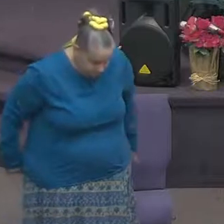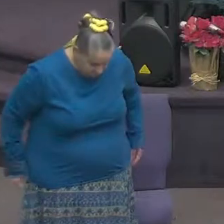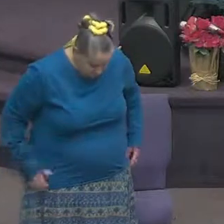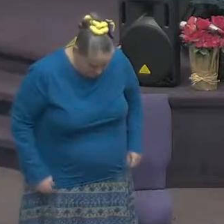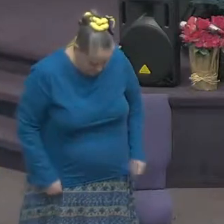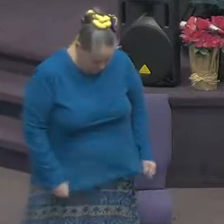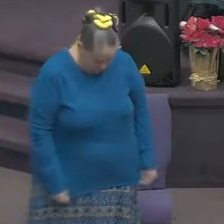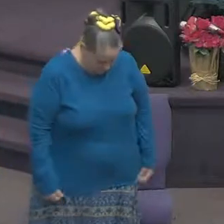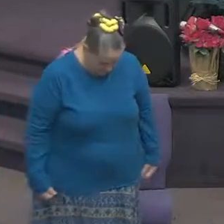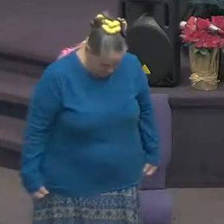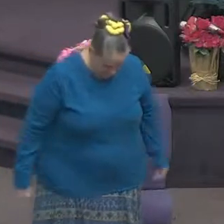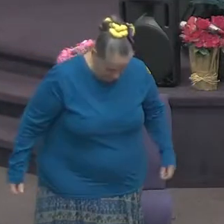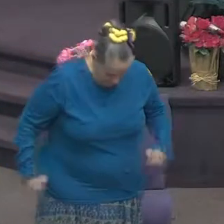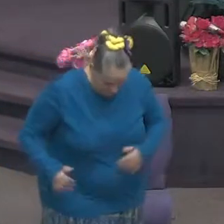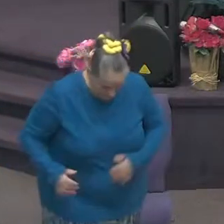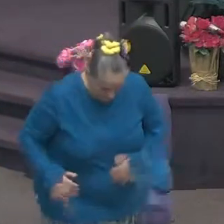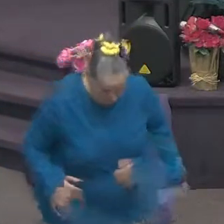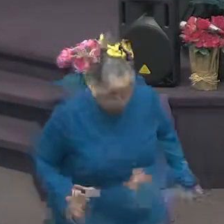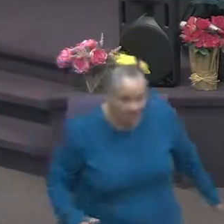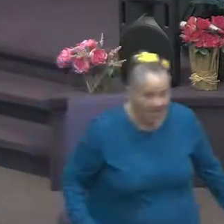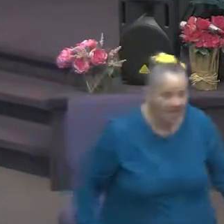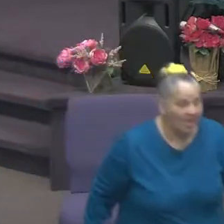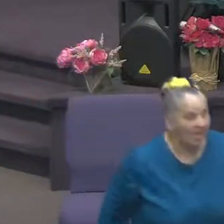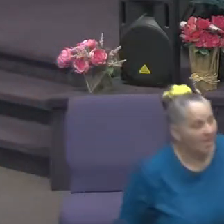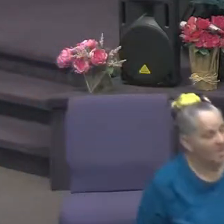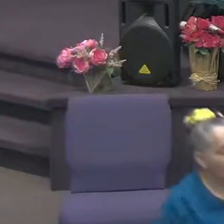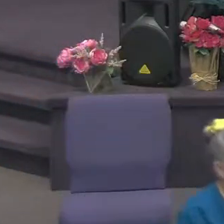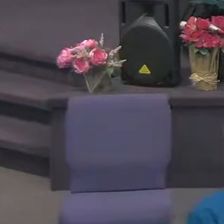And then our classes will be dismissed in Jesus' name.